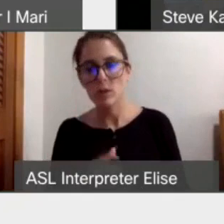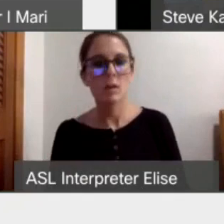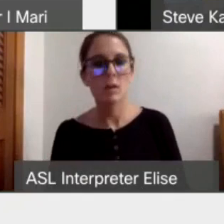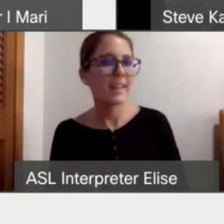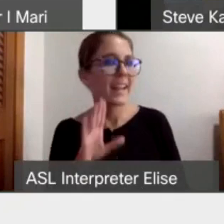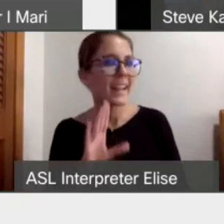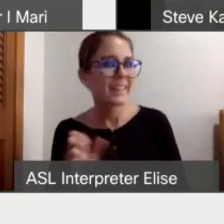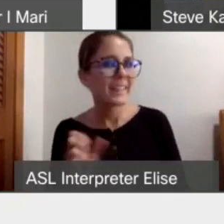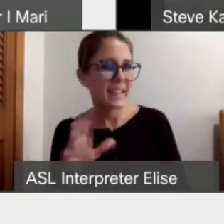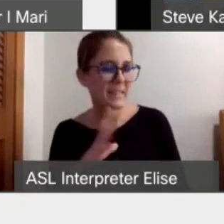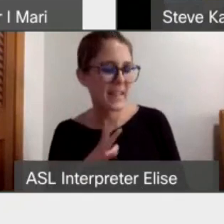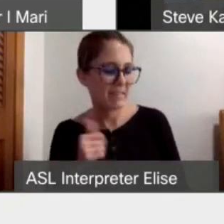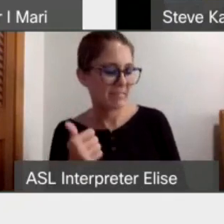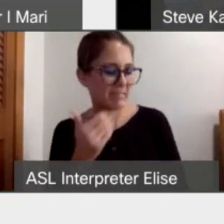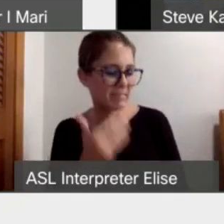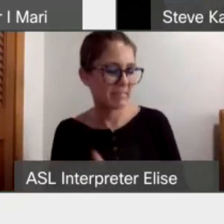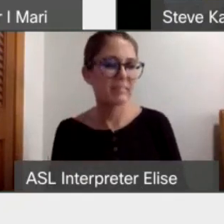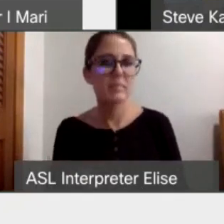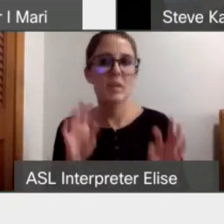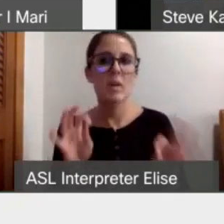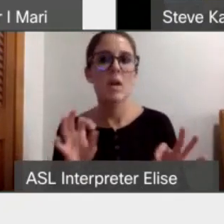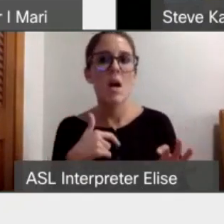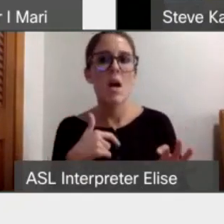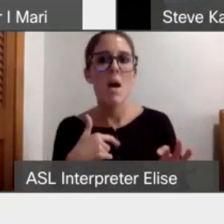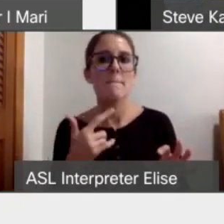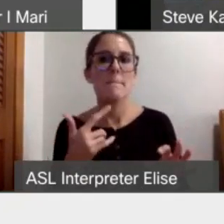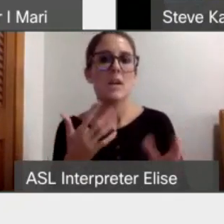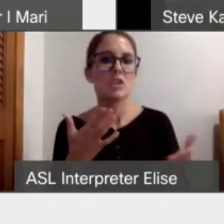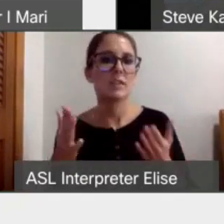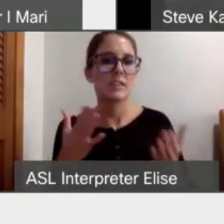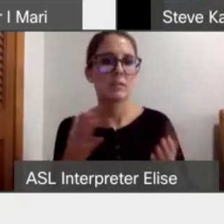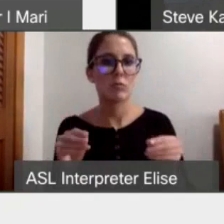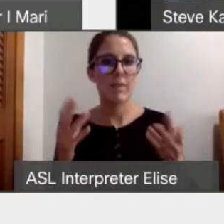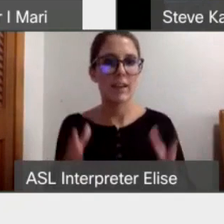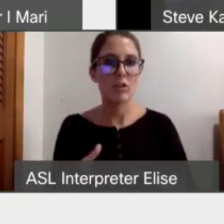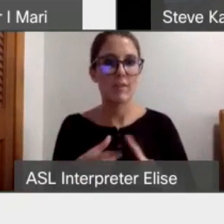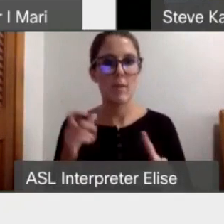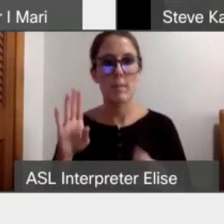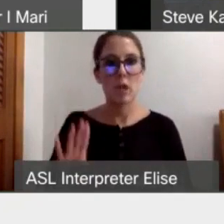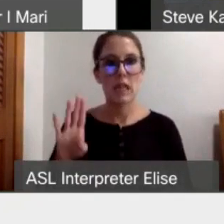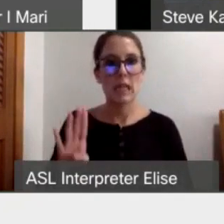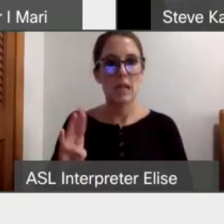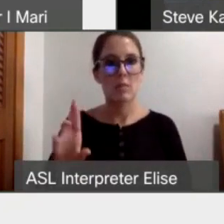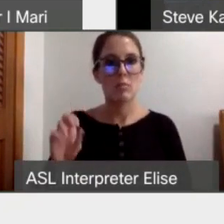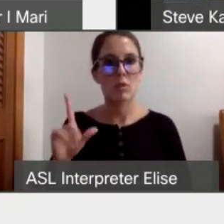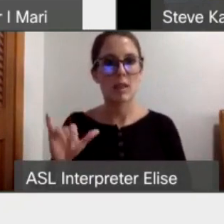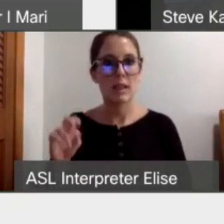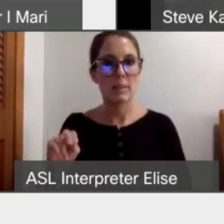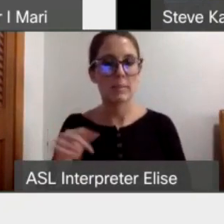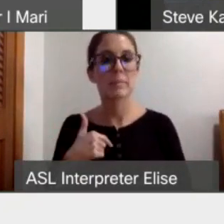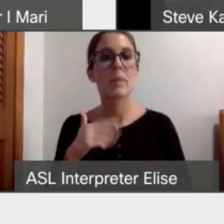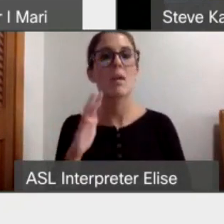That was just fine. Thank you. I am a service provider out of Brooklyn, and I